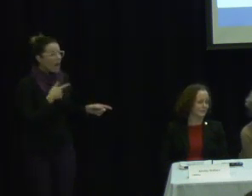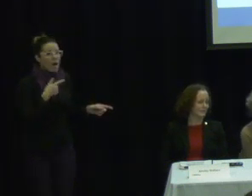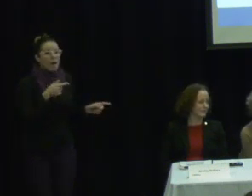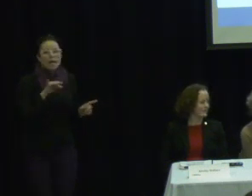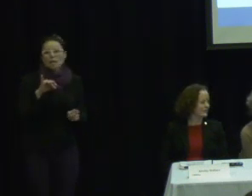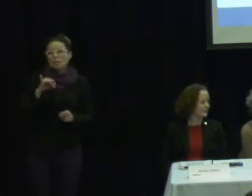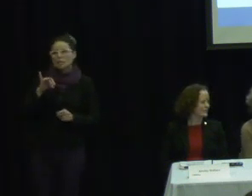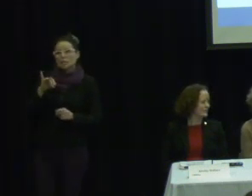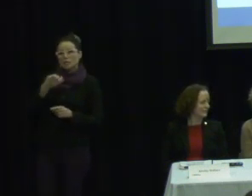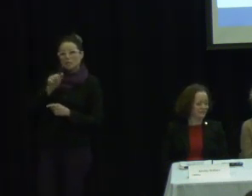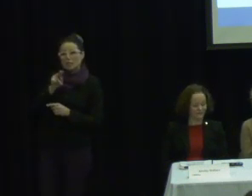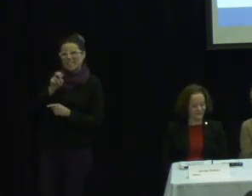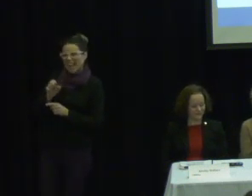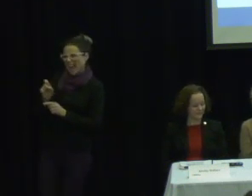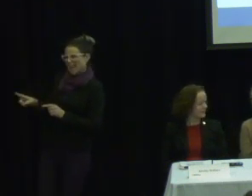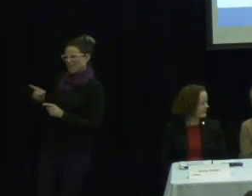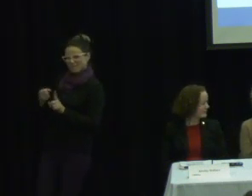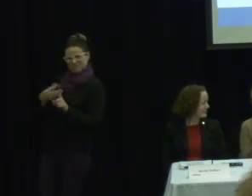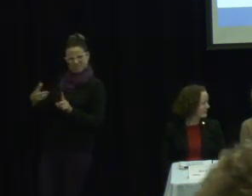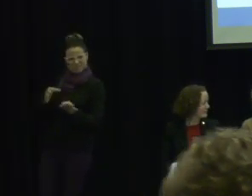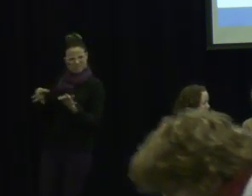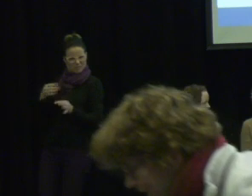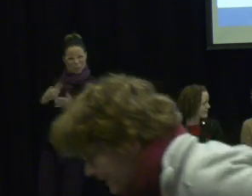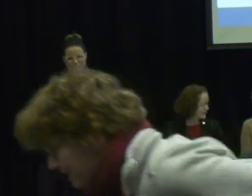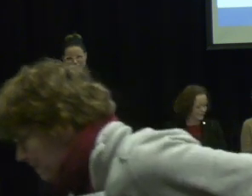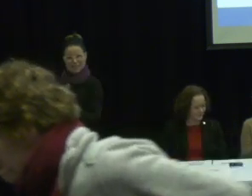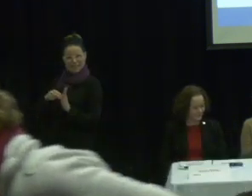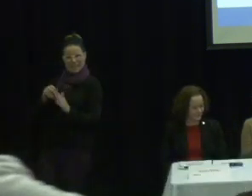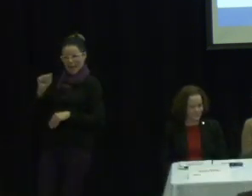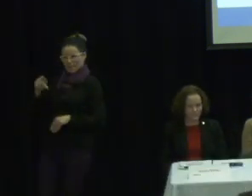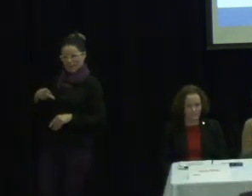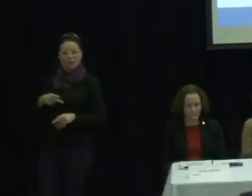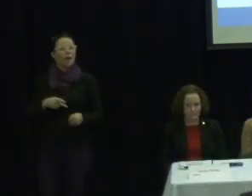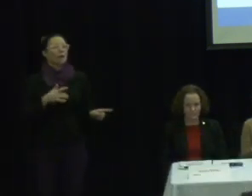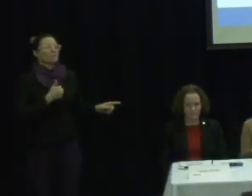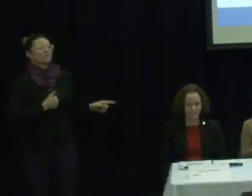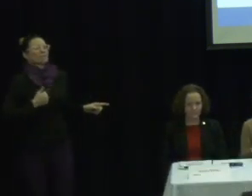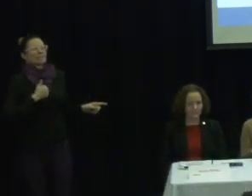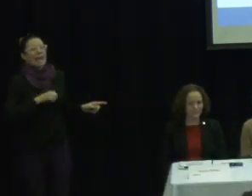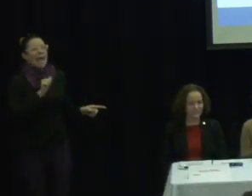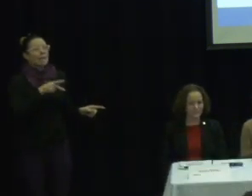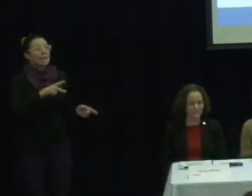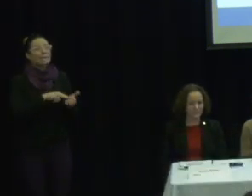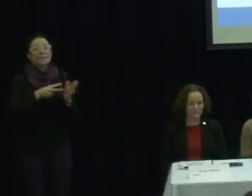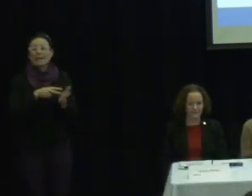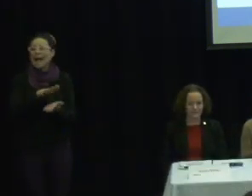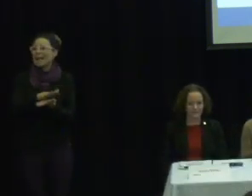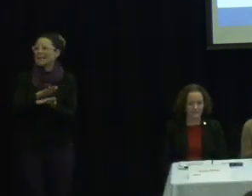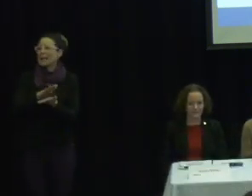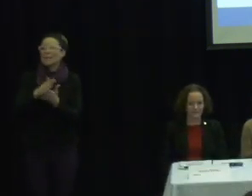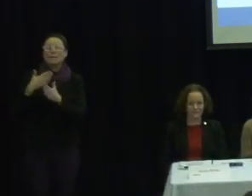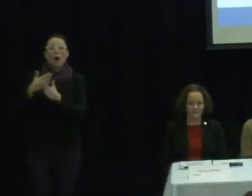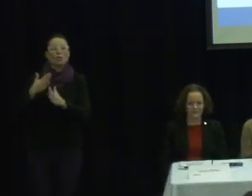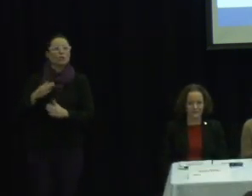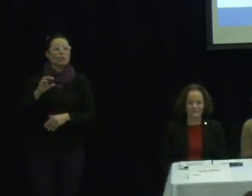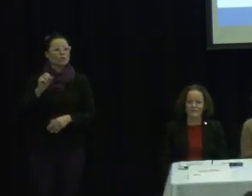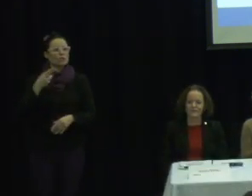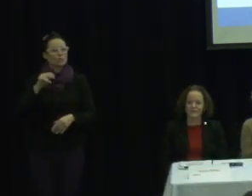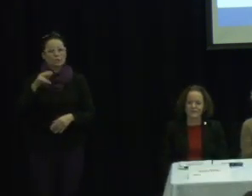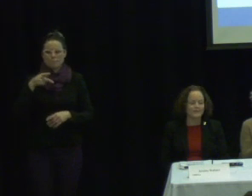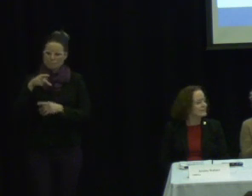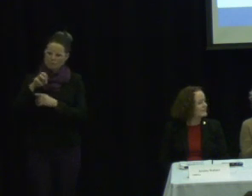Academic partnerships. These are the programs. There are six